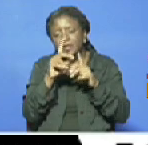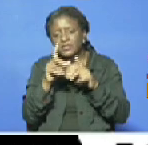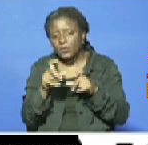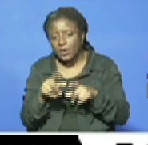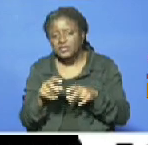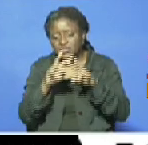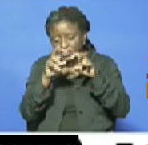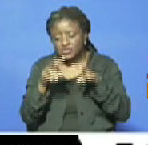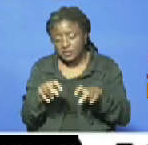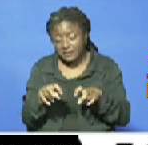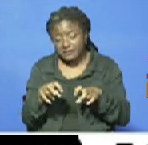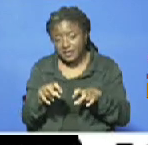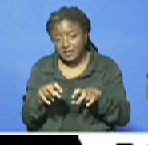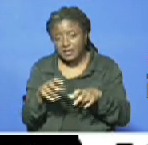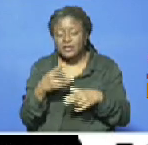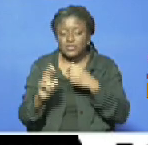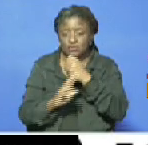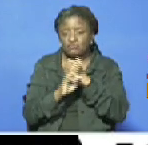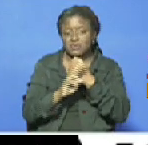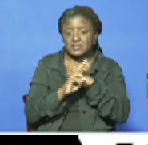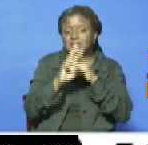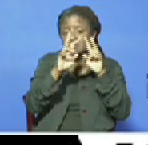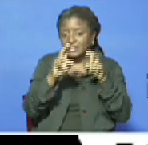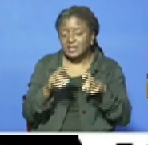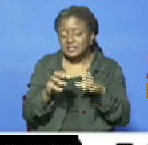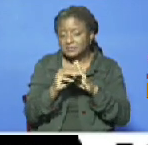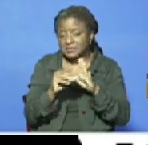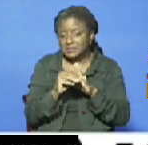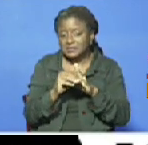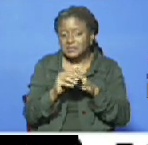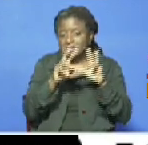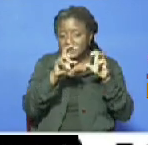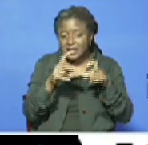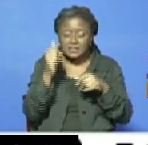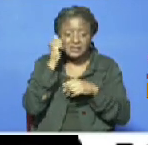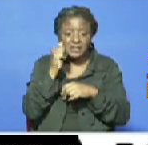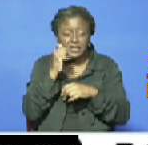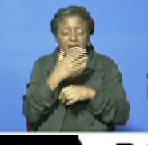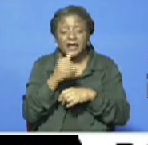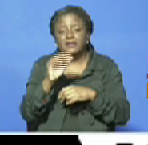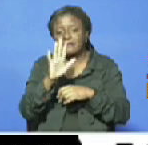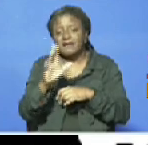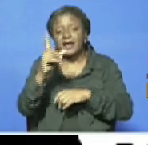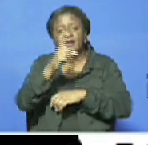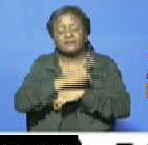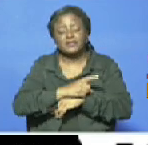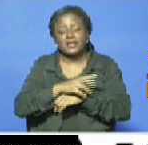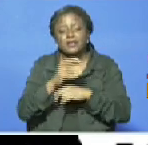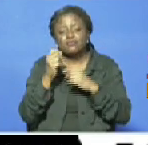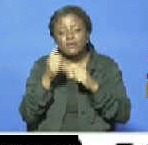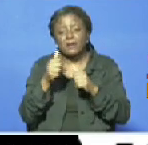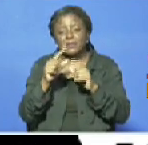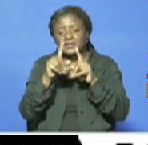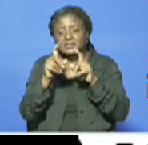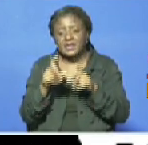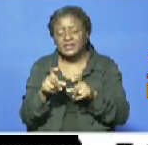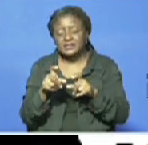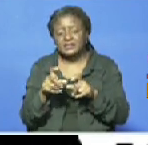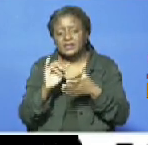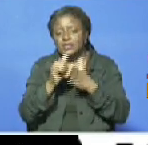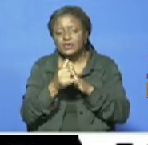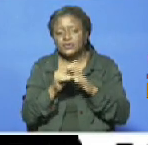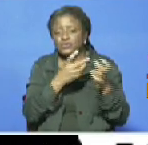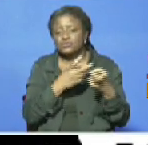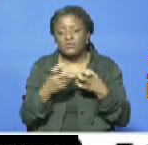questionnaire, risk assessment analysis daily, and the 5-day rapid test. Those traveling